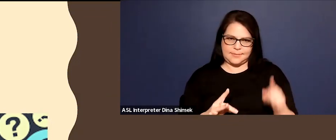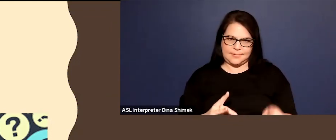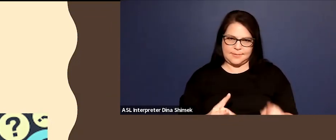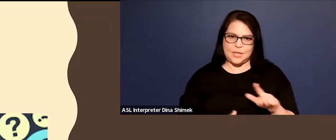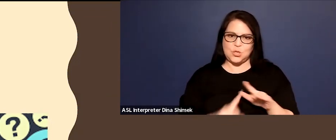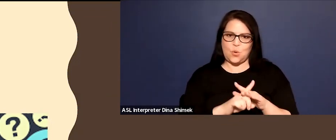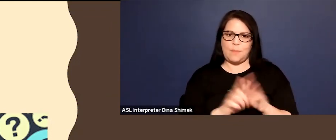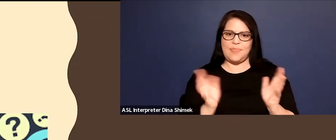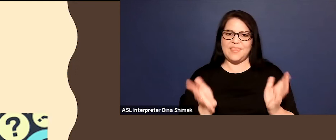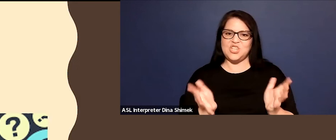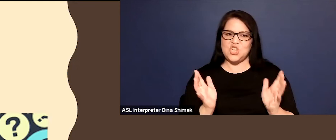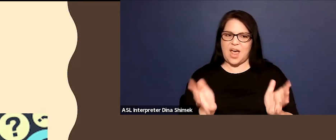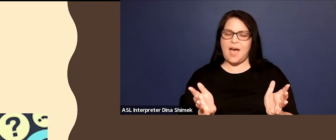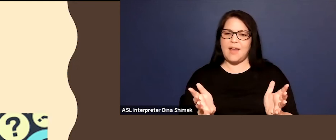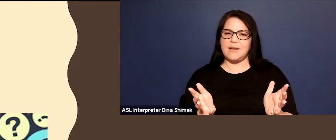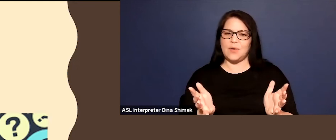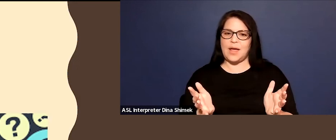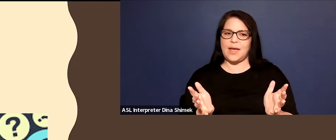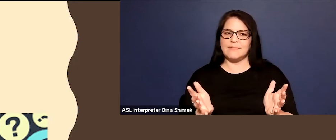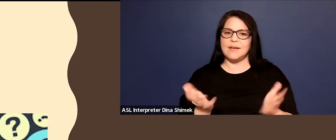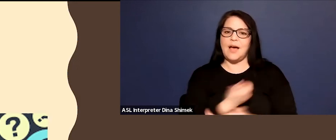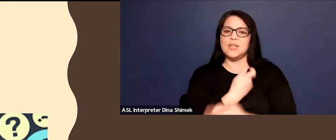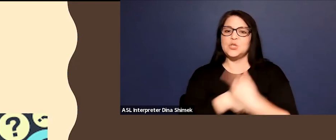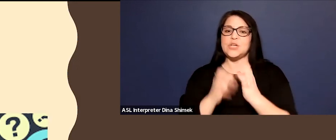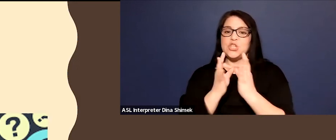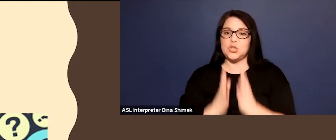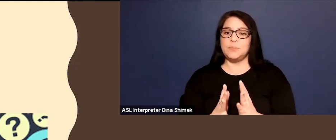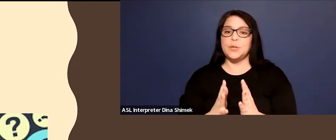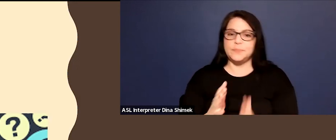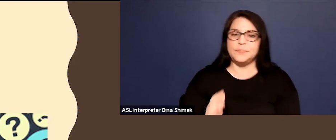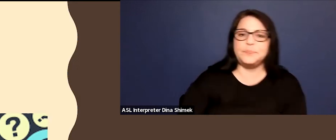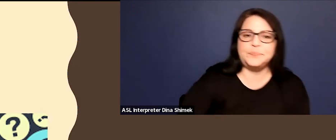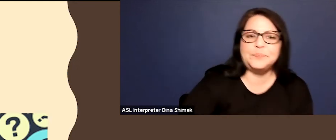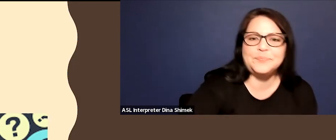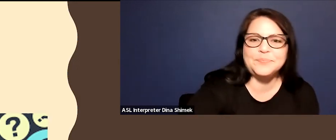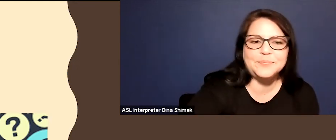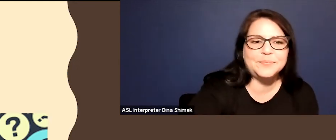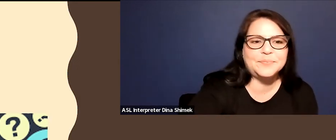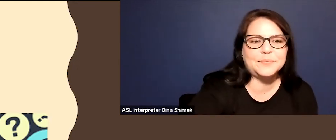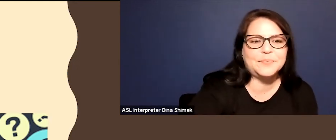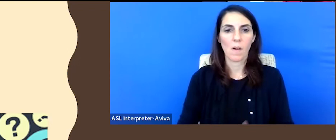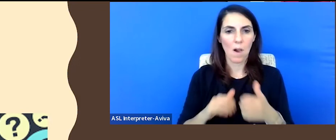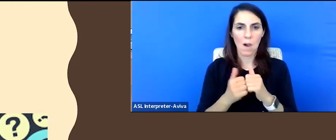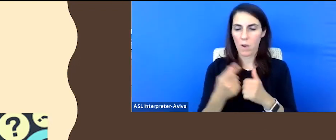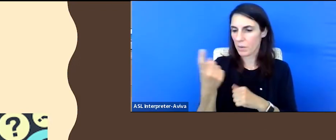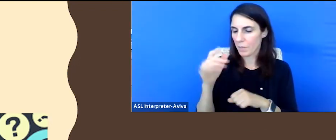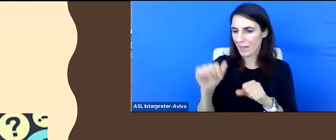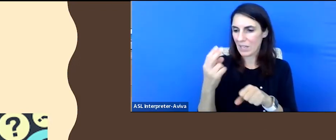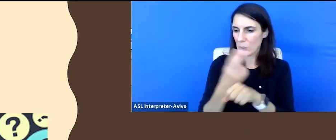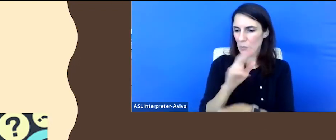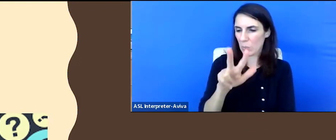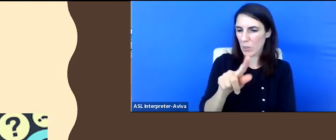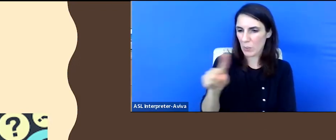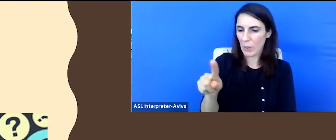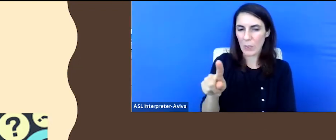the chat. The first one is, how can someone using the 311